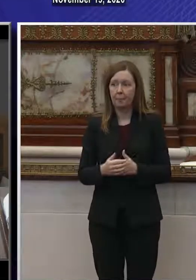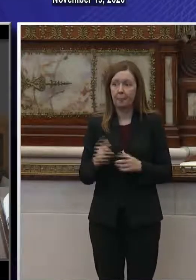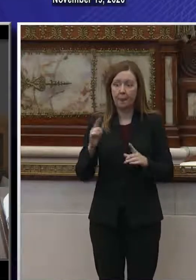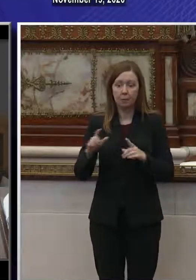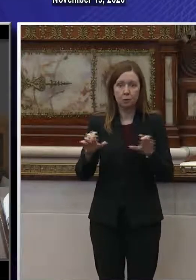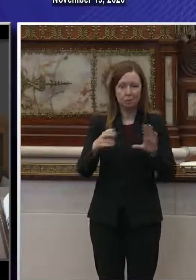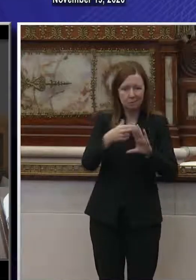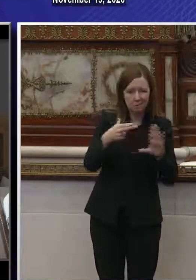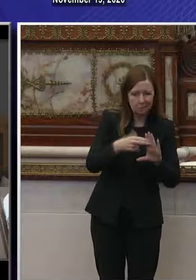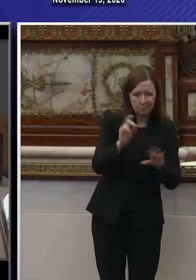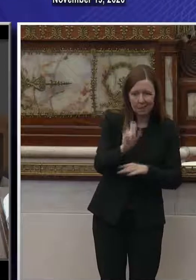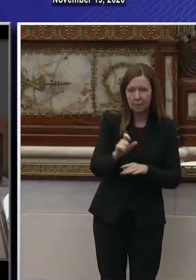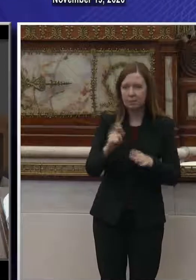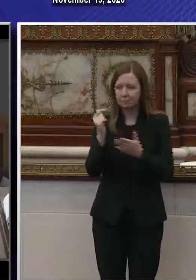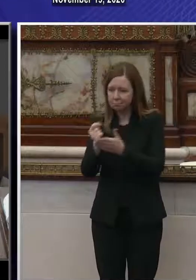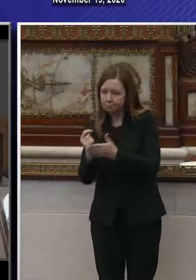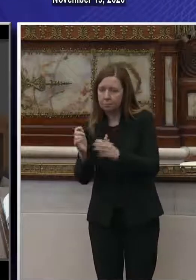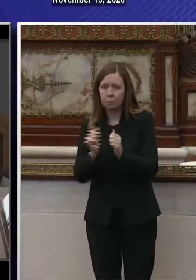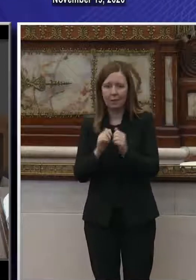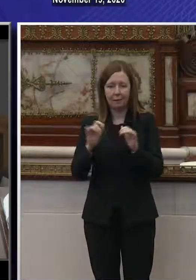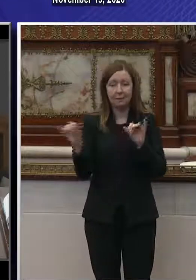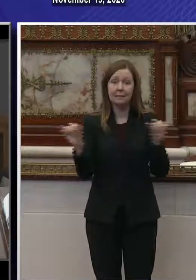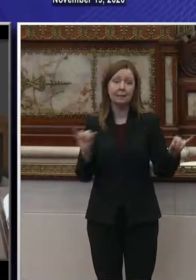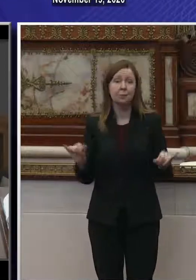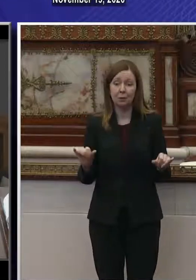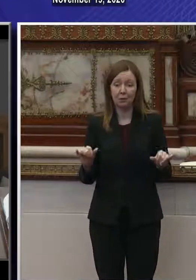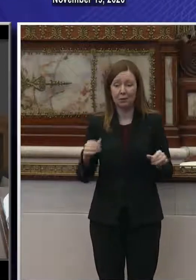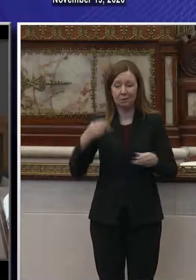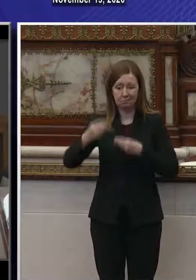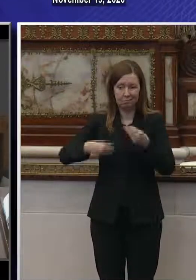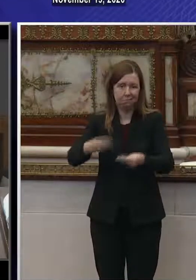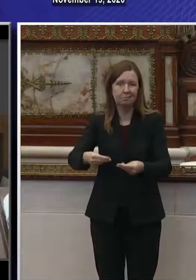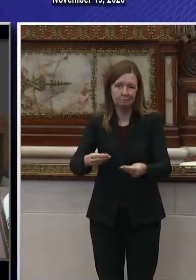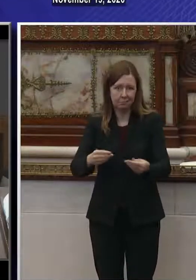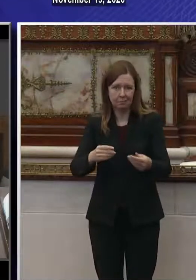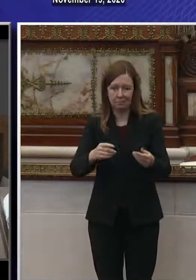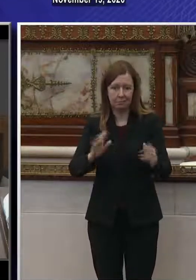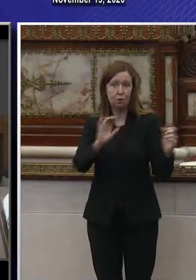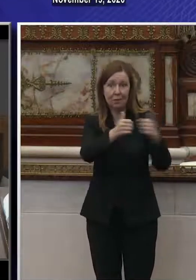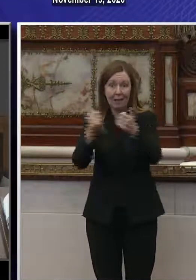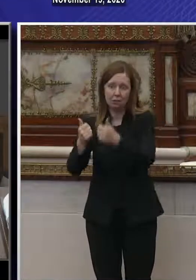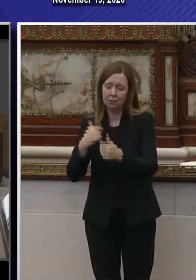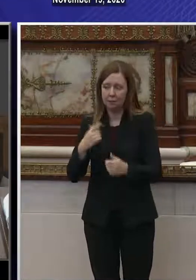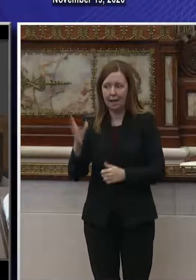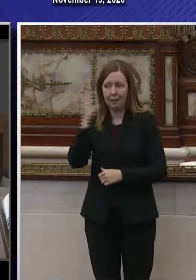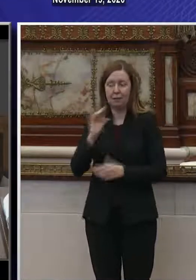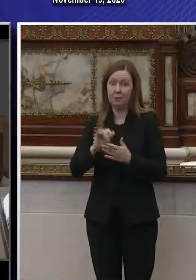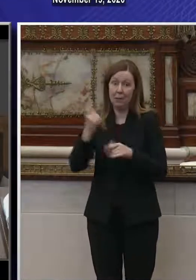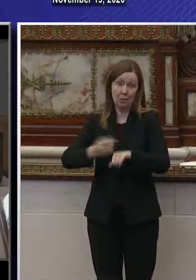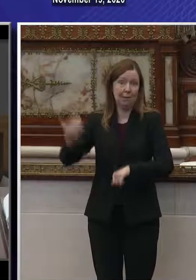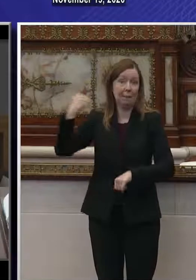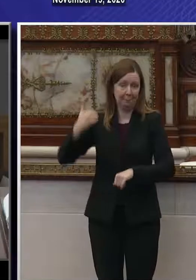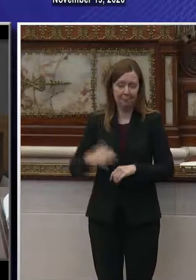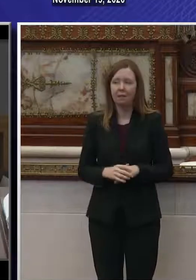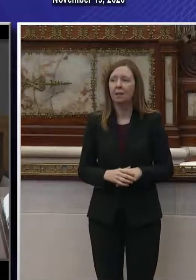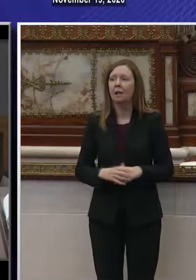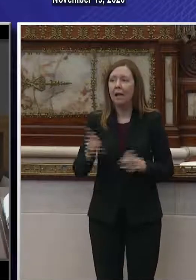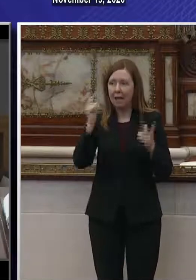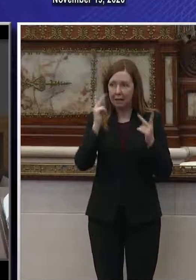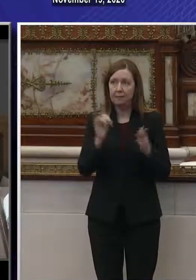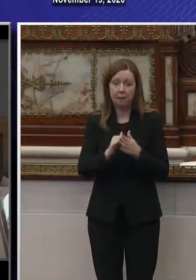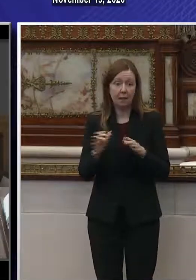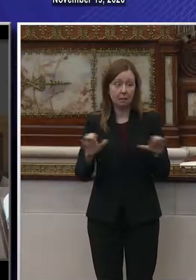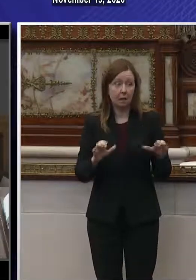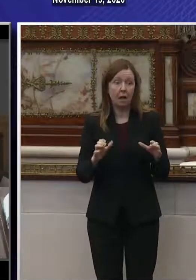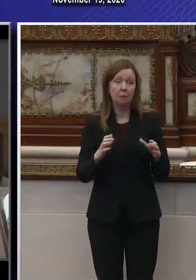do diagnostics or to do therapeutics with very similar cold chain management challenges. So something I've lived through once and seen done both